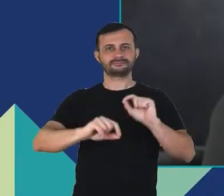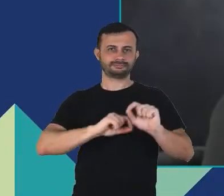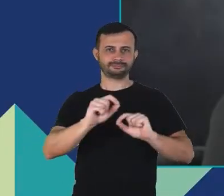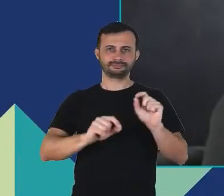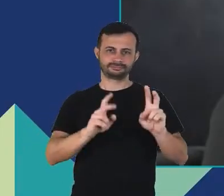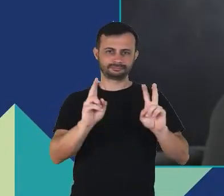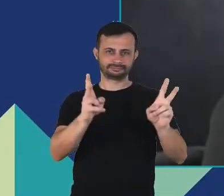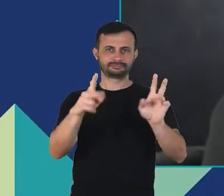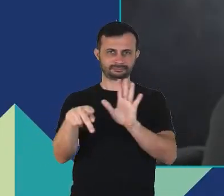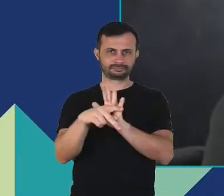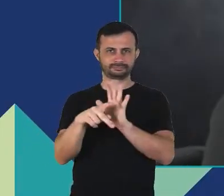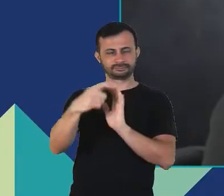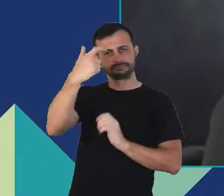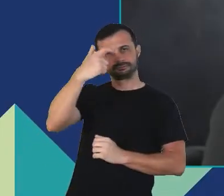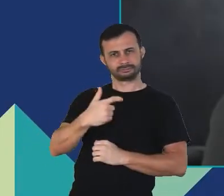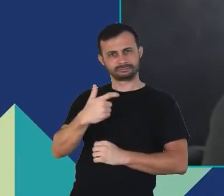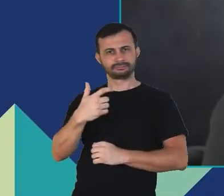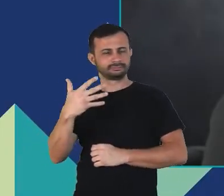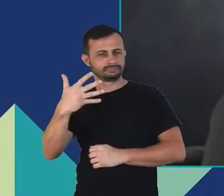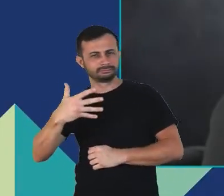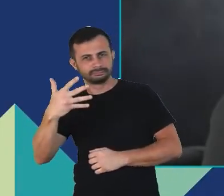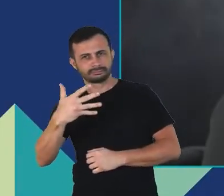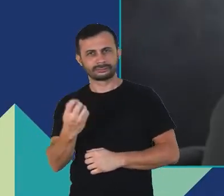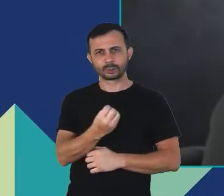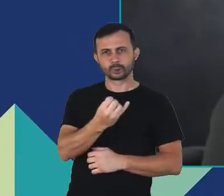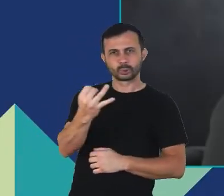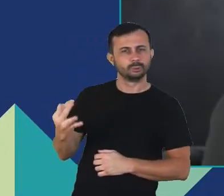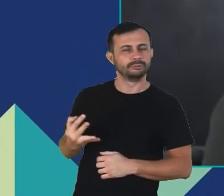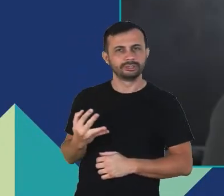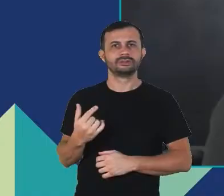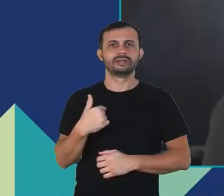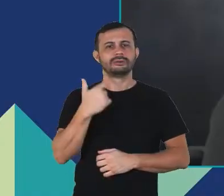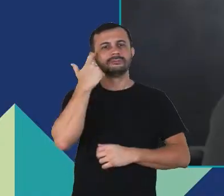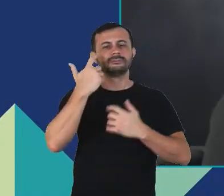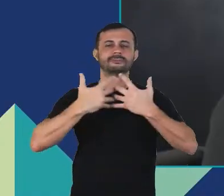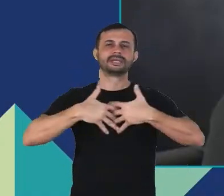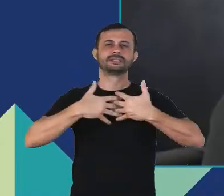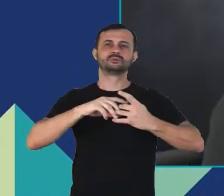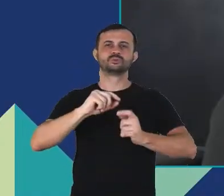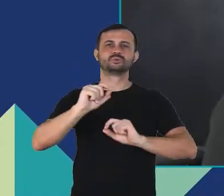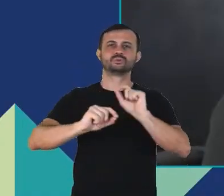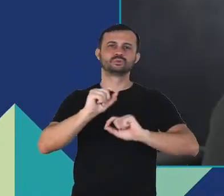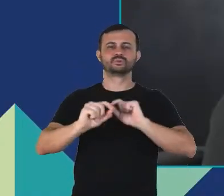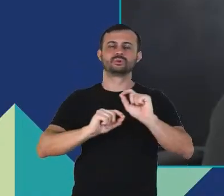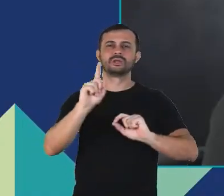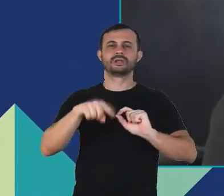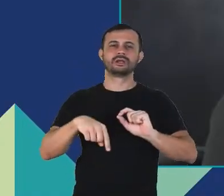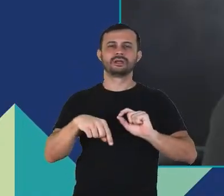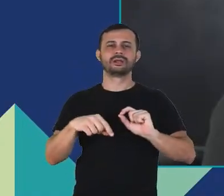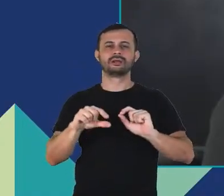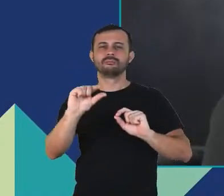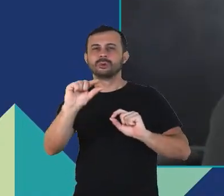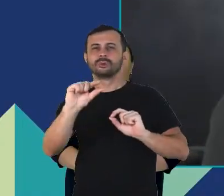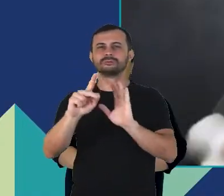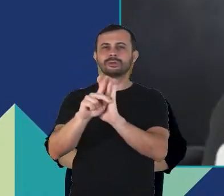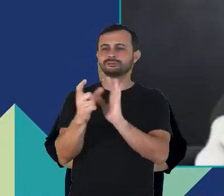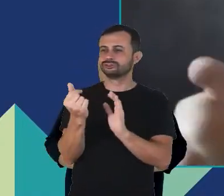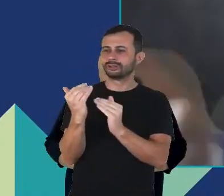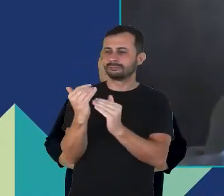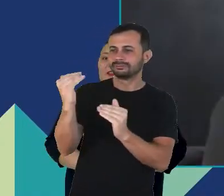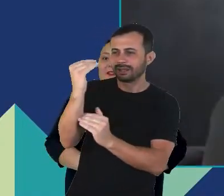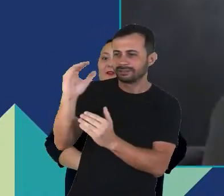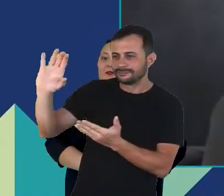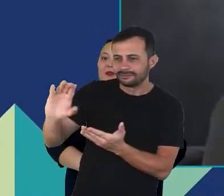doesn't mean you design for 1 in 100. Think about a little bit of extra money invested may actually